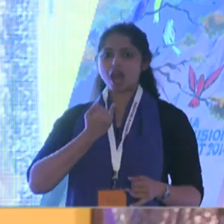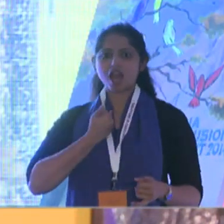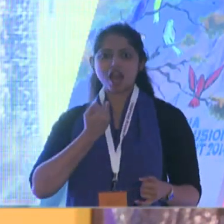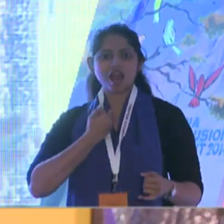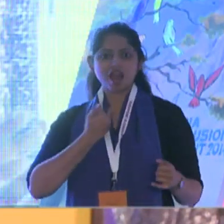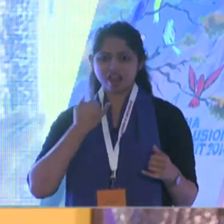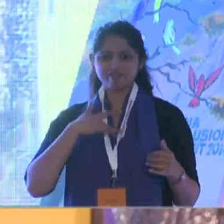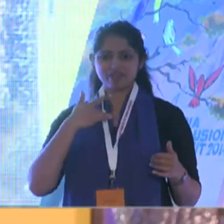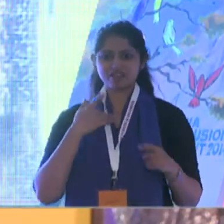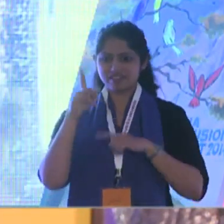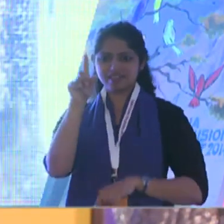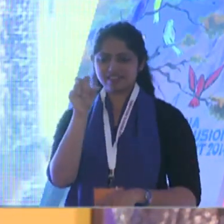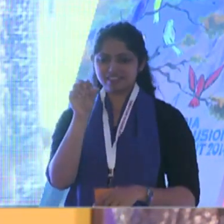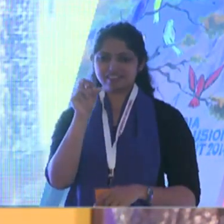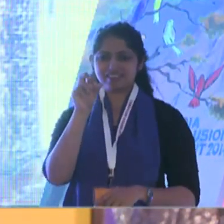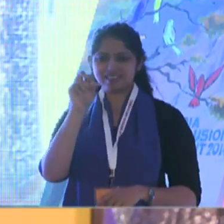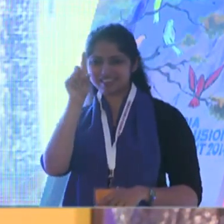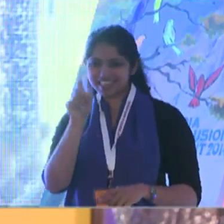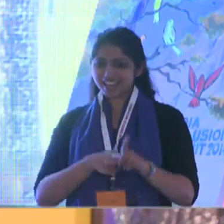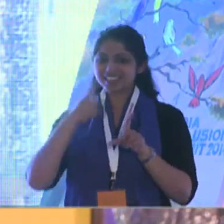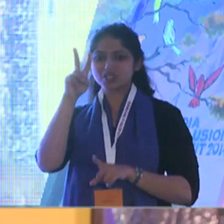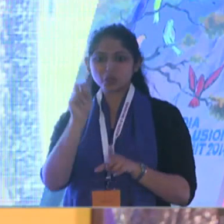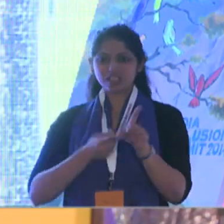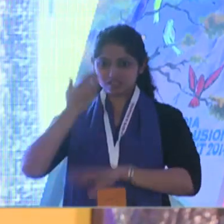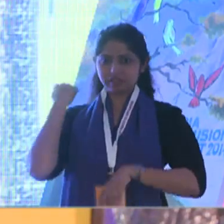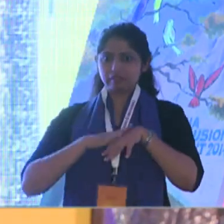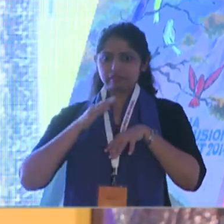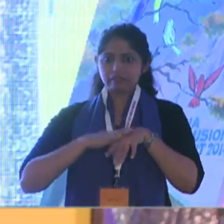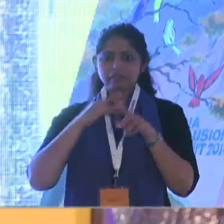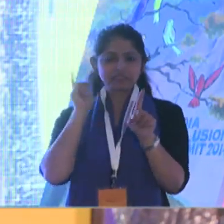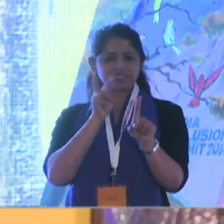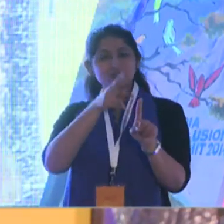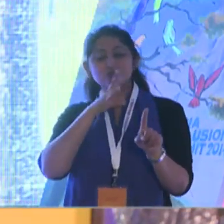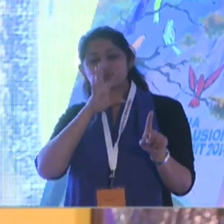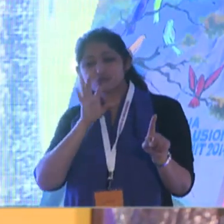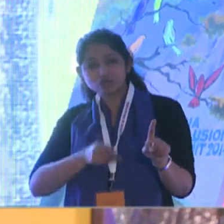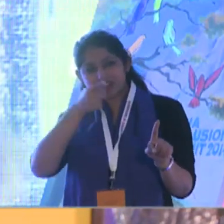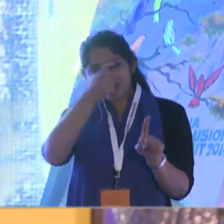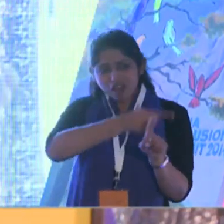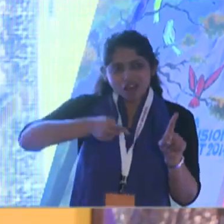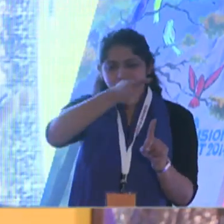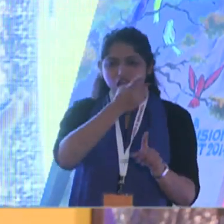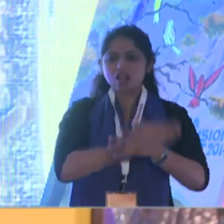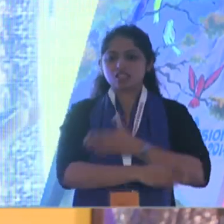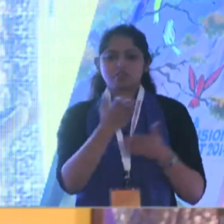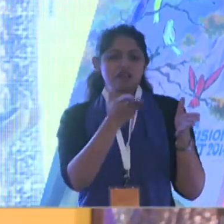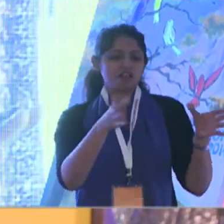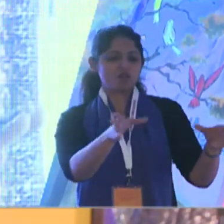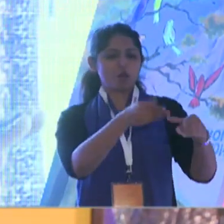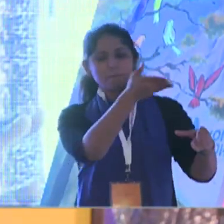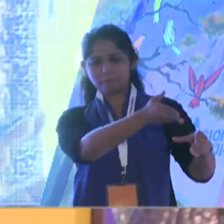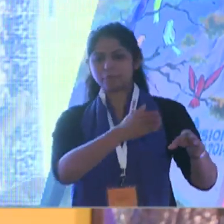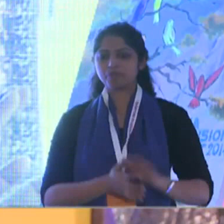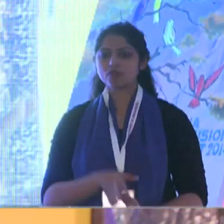after my 19, 20 years in journalism, I can say that in my view, they are the really disabled people.